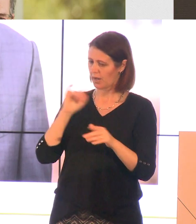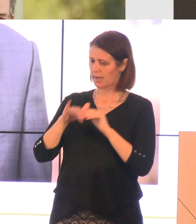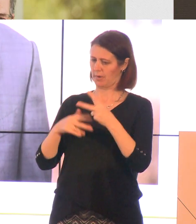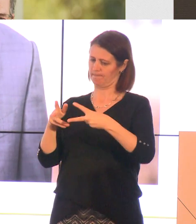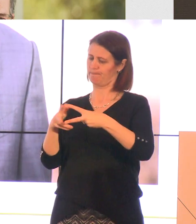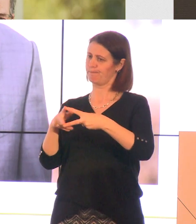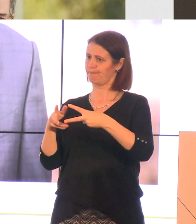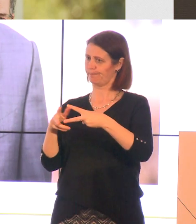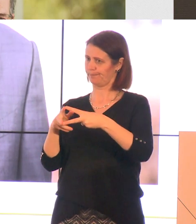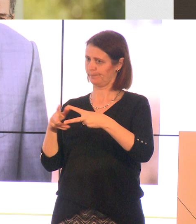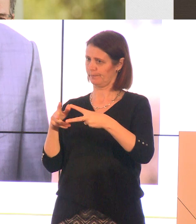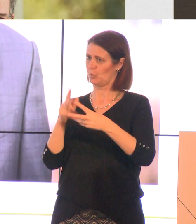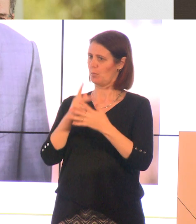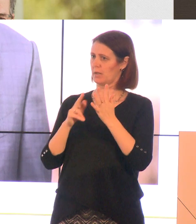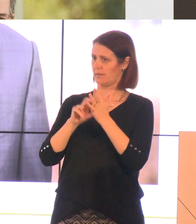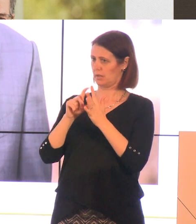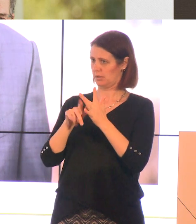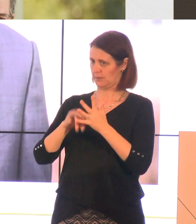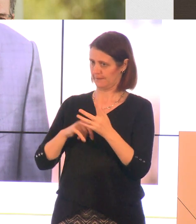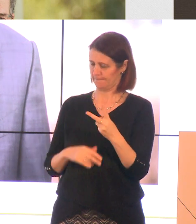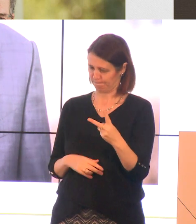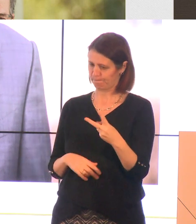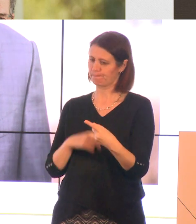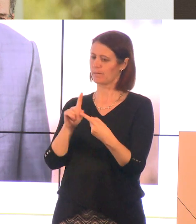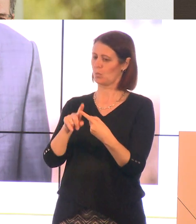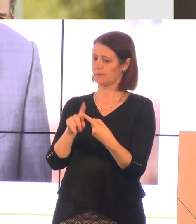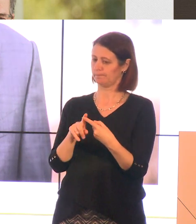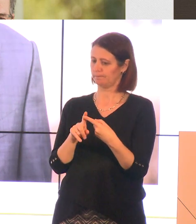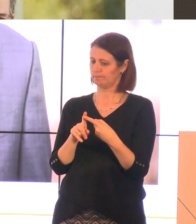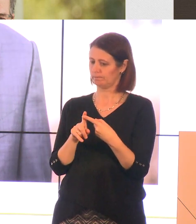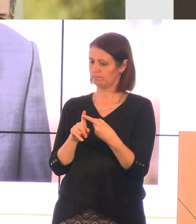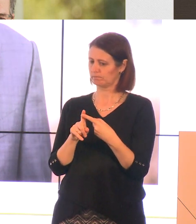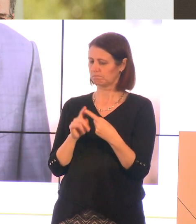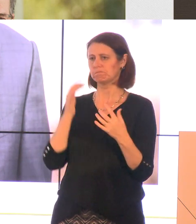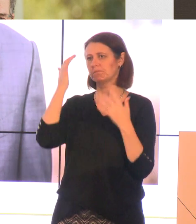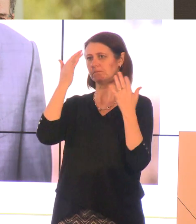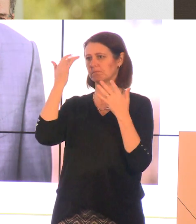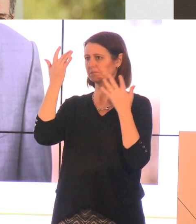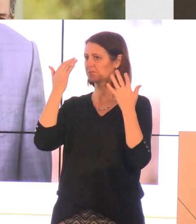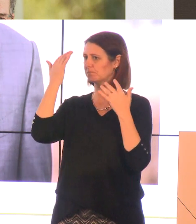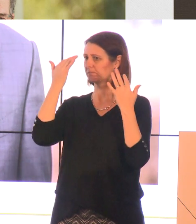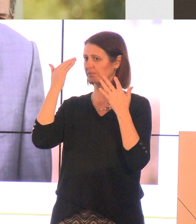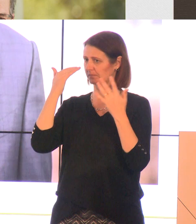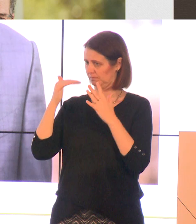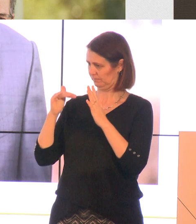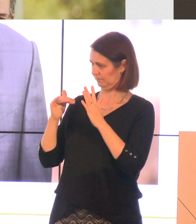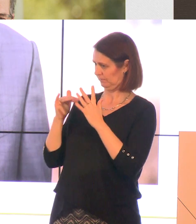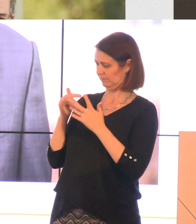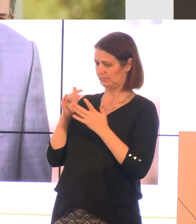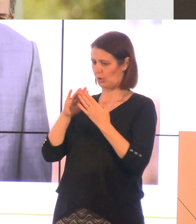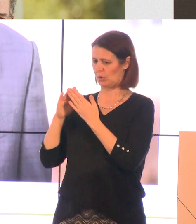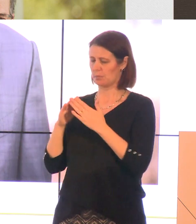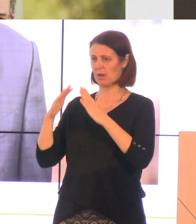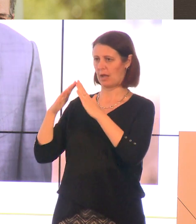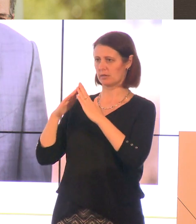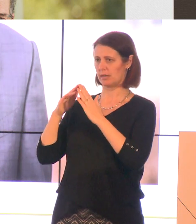two aspects of the NDIS. One of them is just reflecting on where we were talking about at the Community Housing Forum